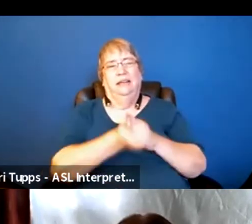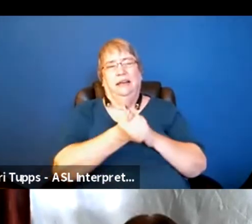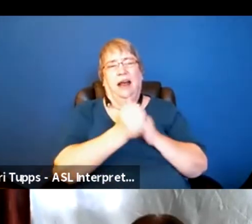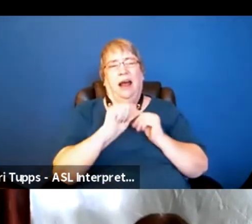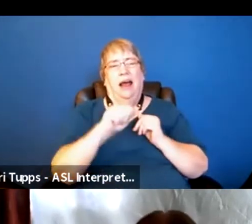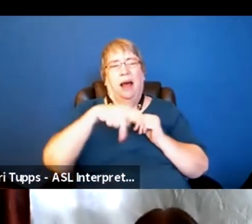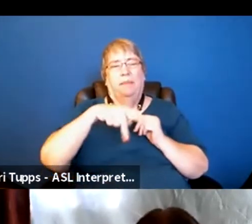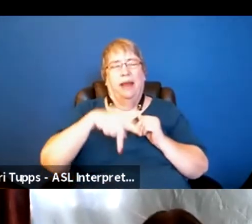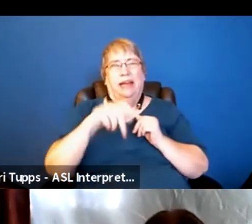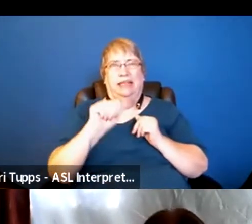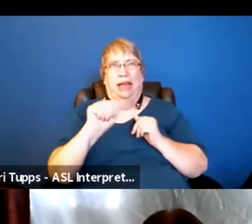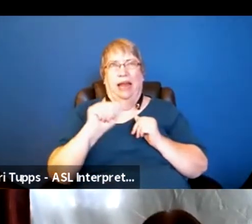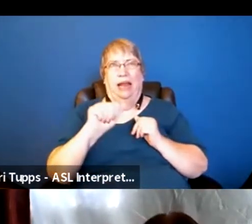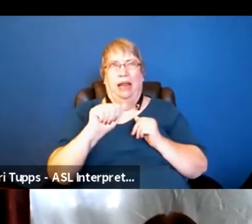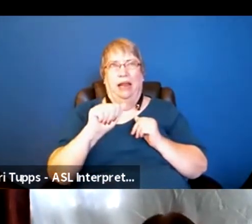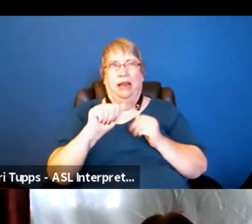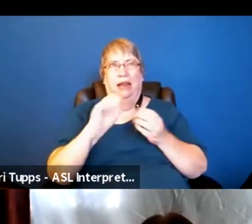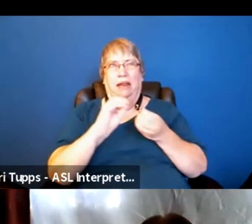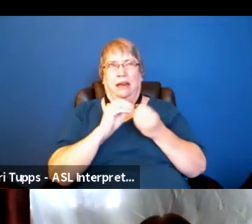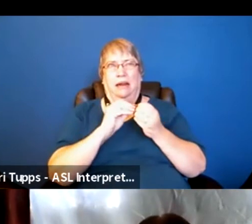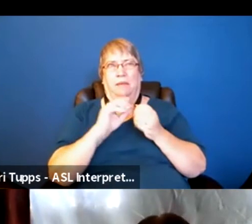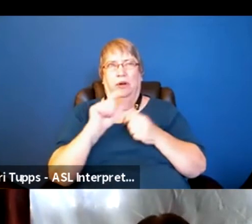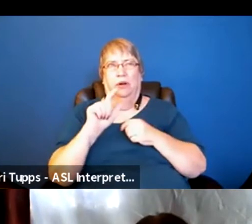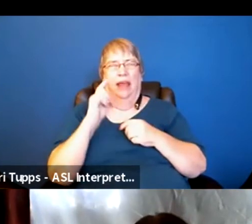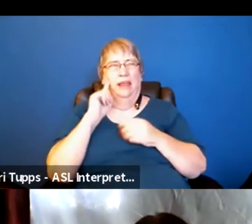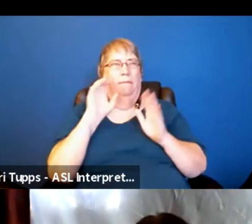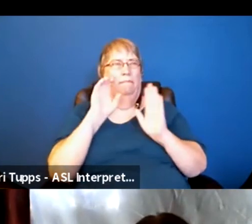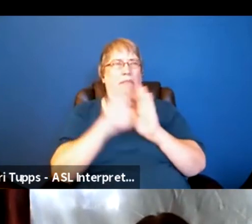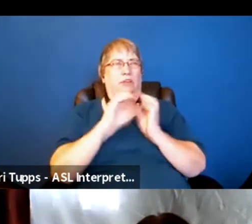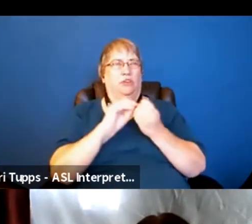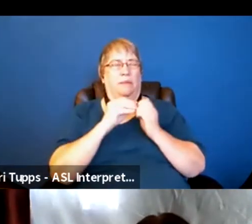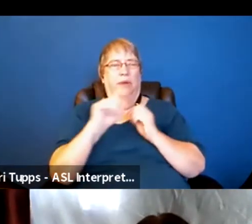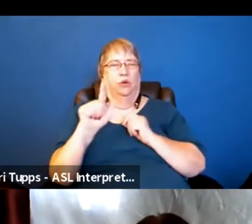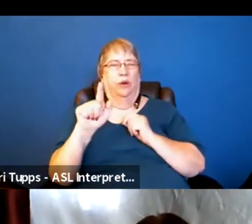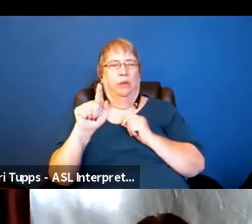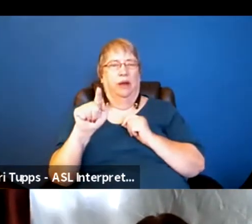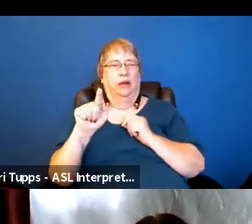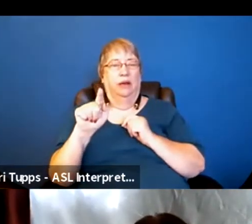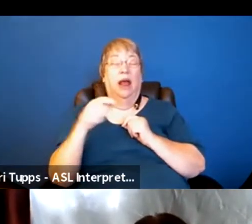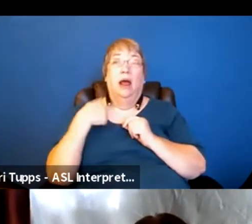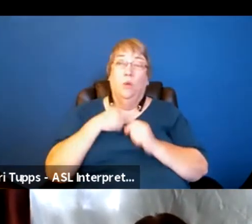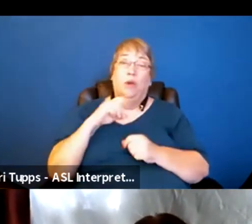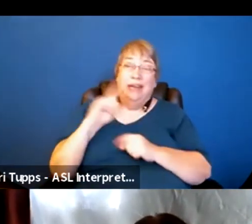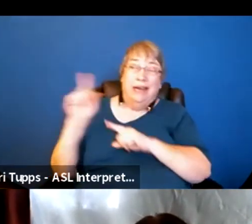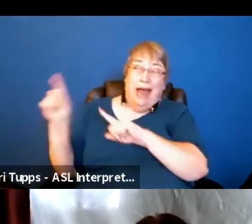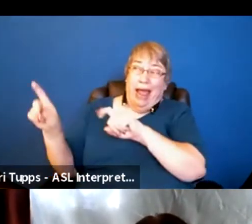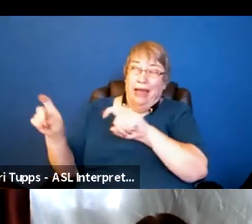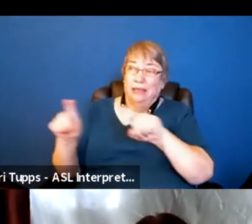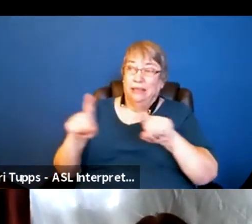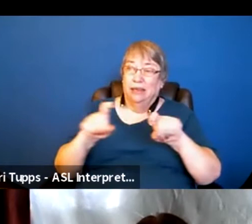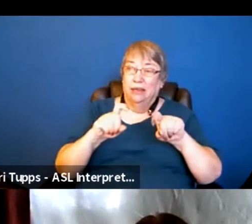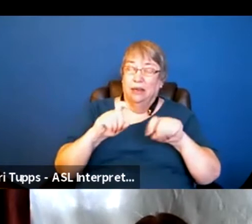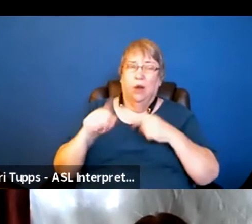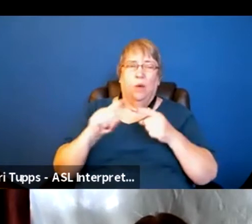think figure 21 has some data on that. And we did ask stakeholders, as people started to raise for